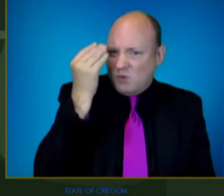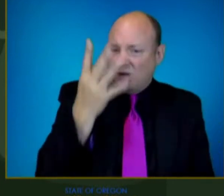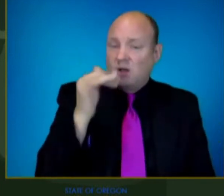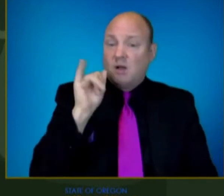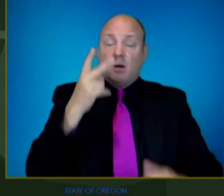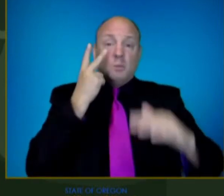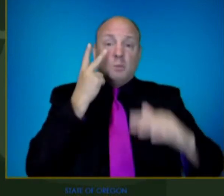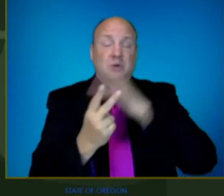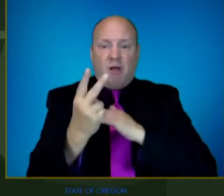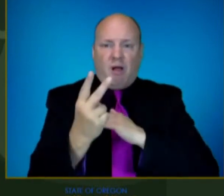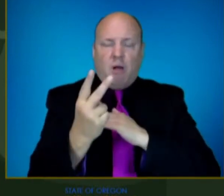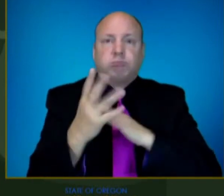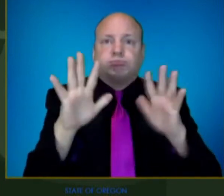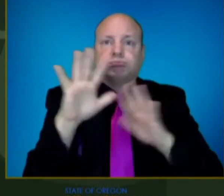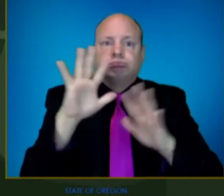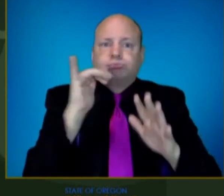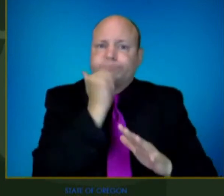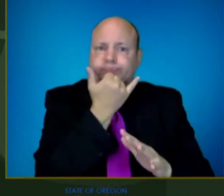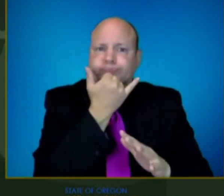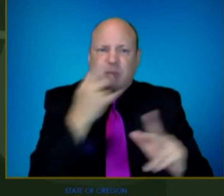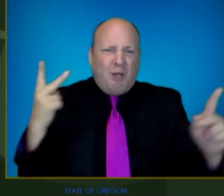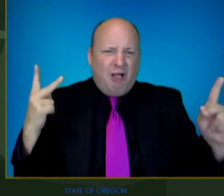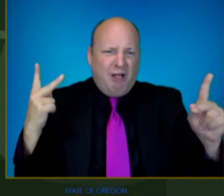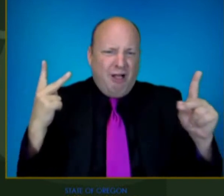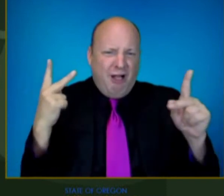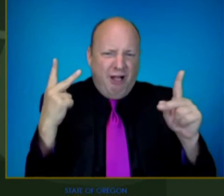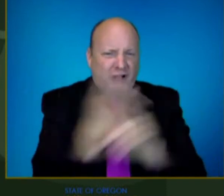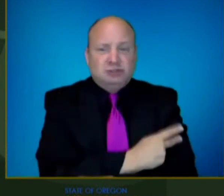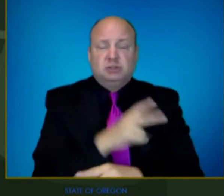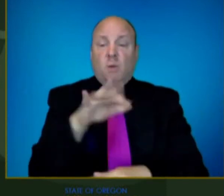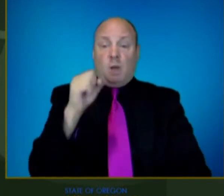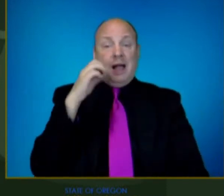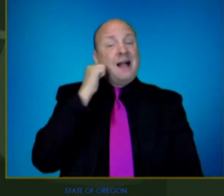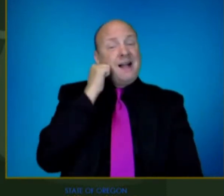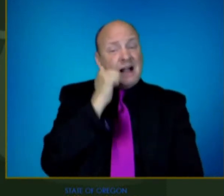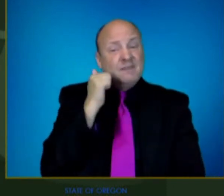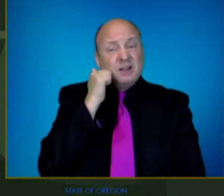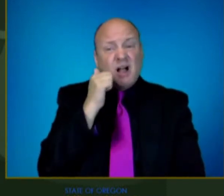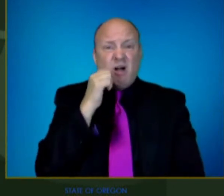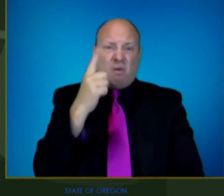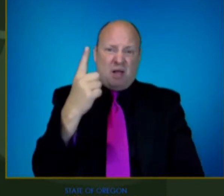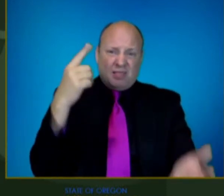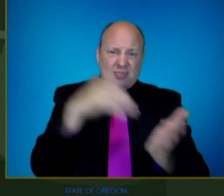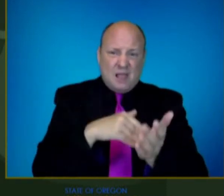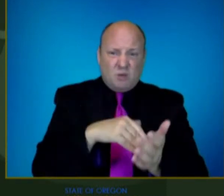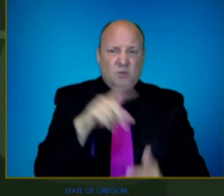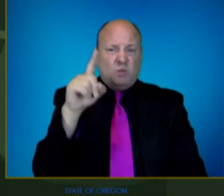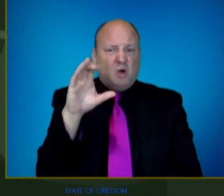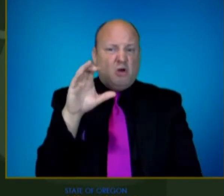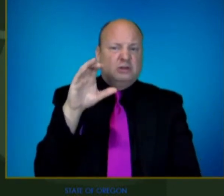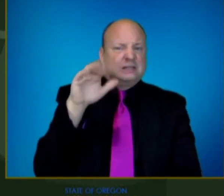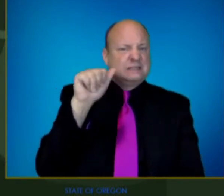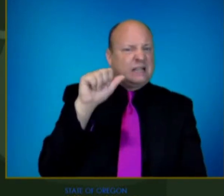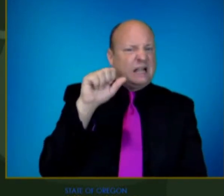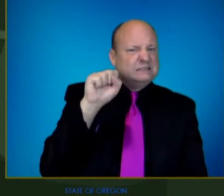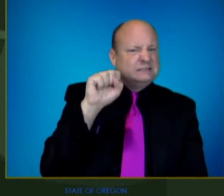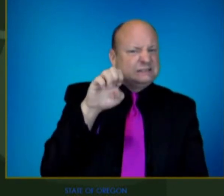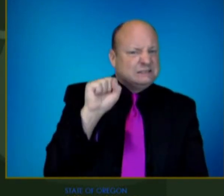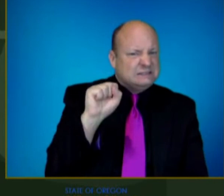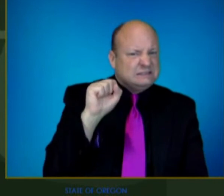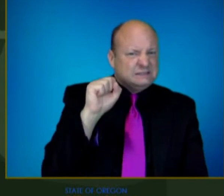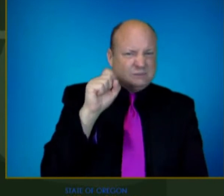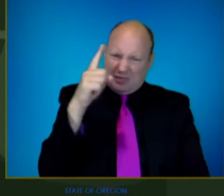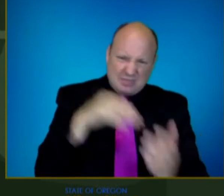about 1,170 daily cases and 95 new hospitalized Oregonians per day by the end of next